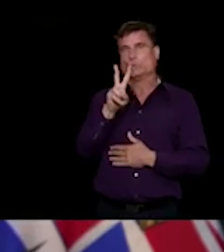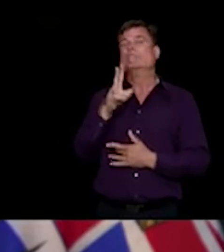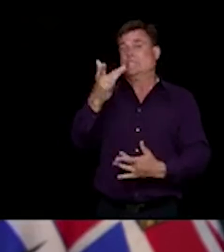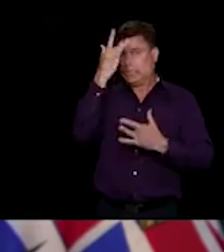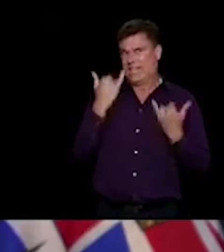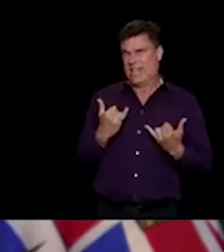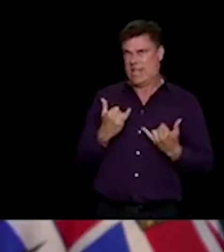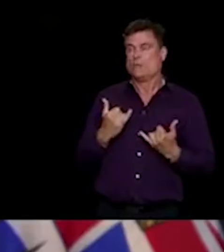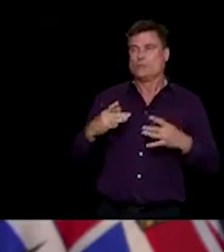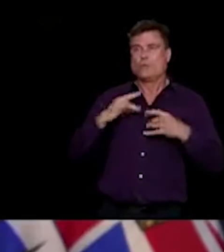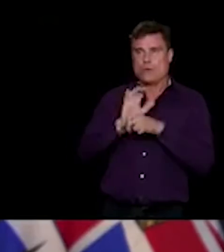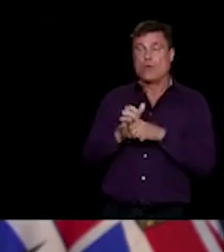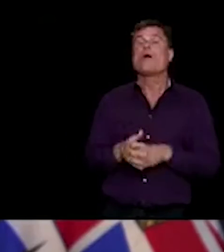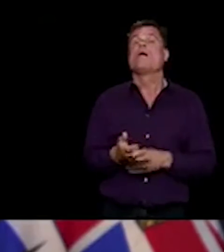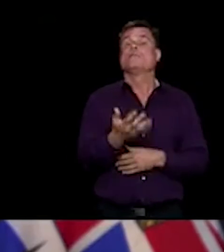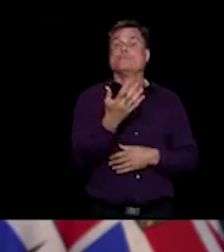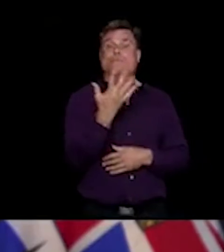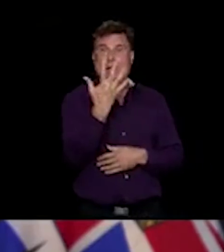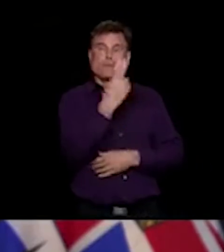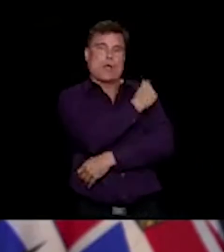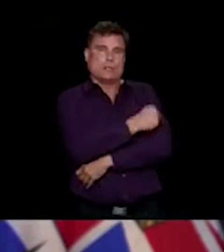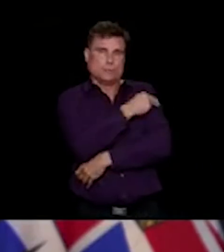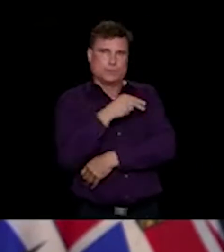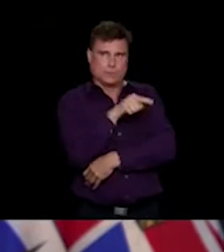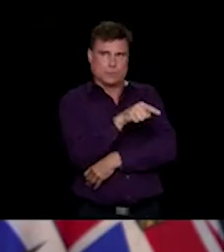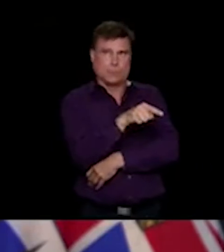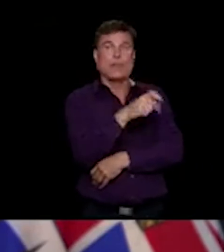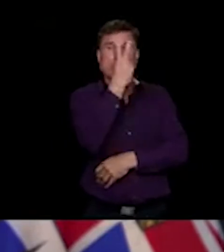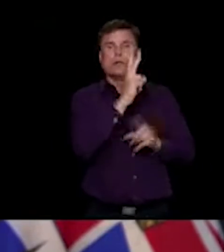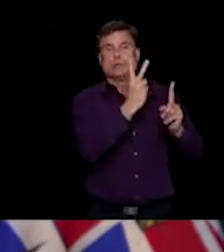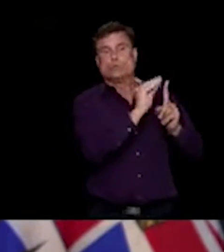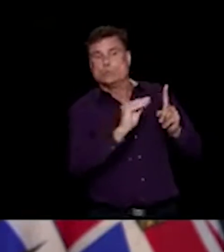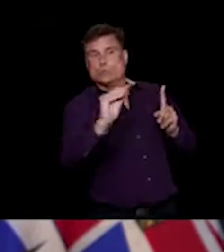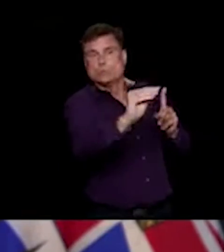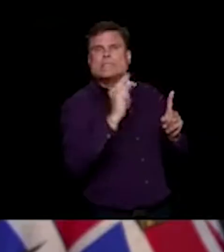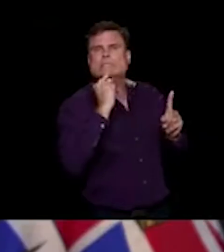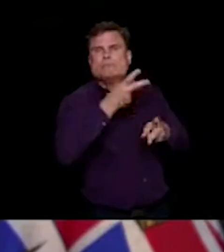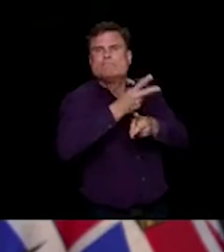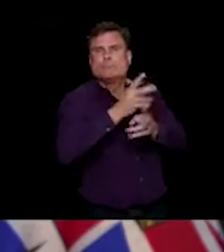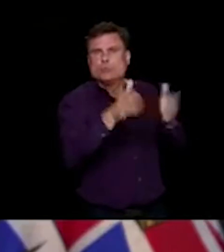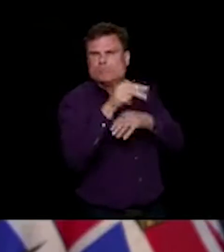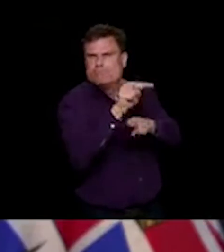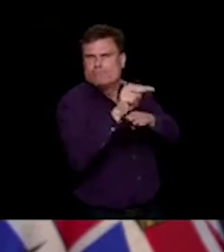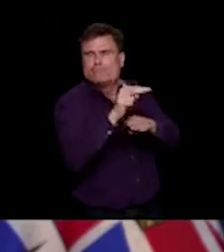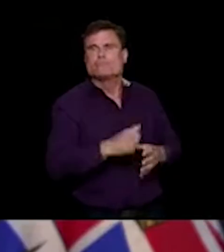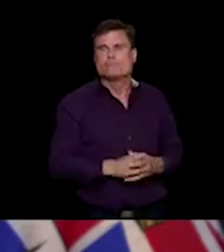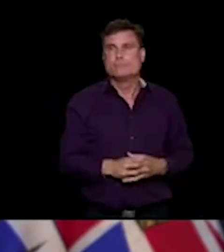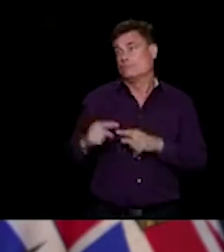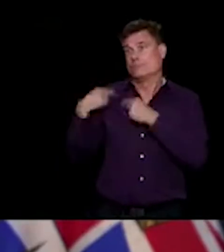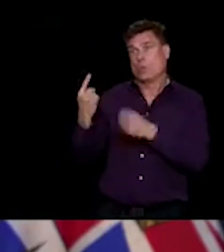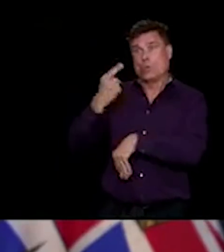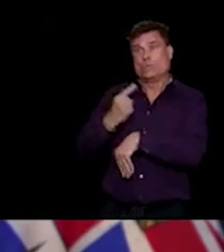are in critical care or ICU. We have no new deaths to report today, and our total remains at 194 people who have died